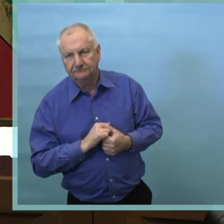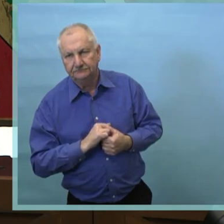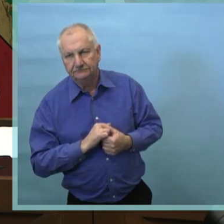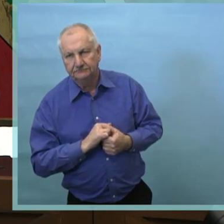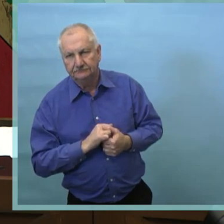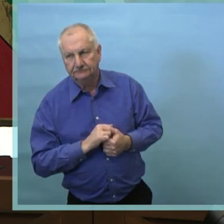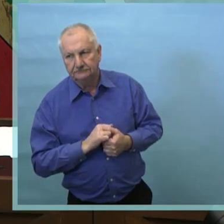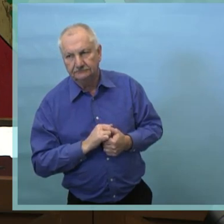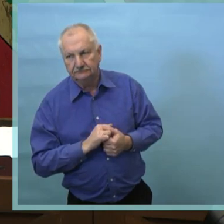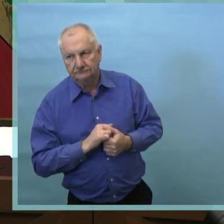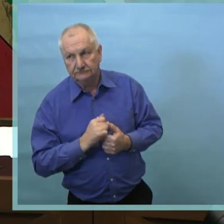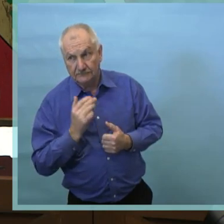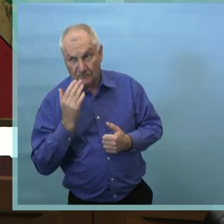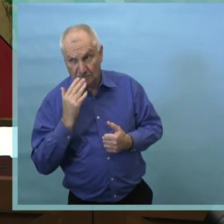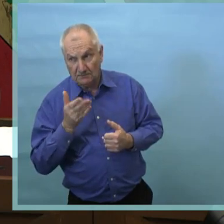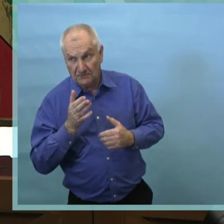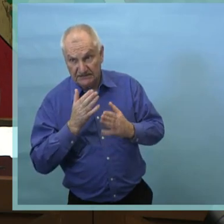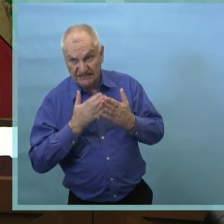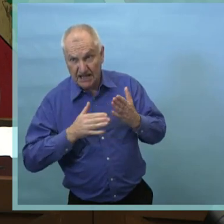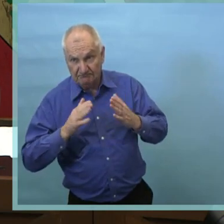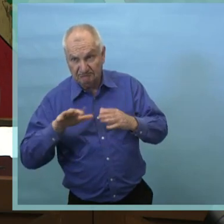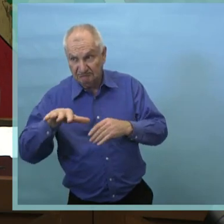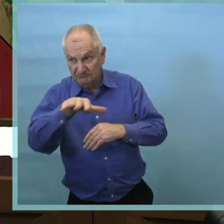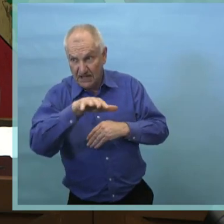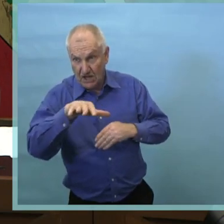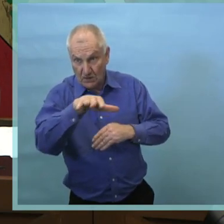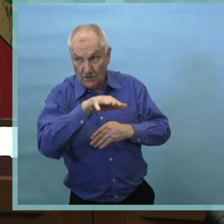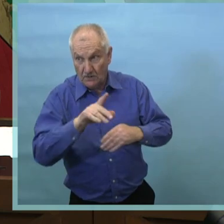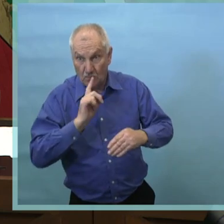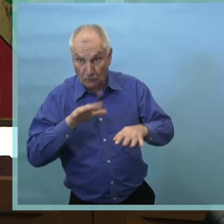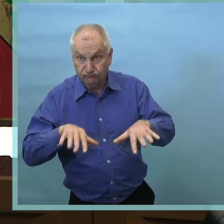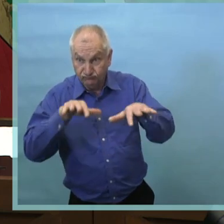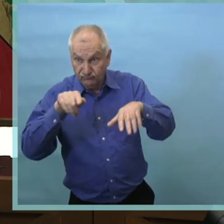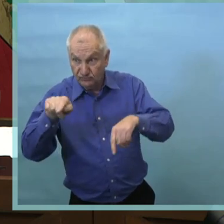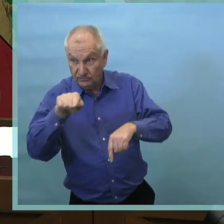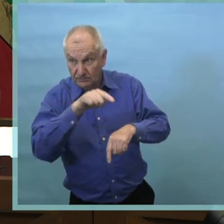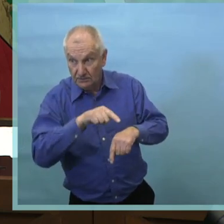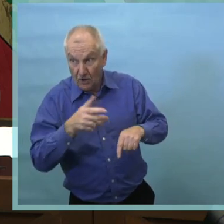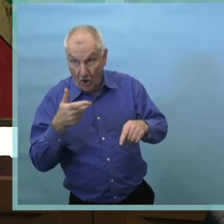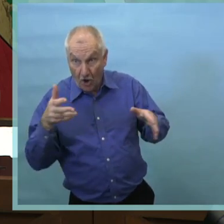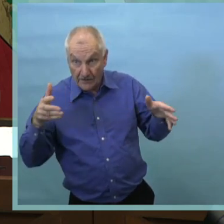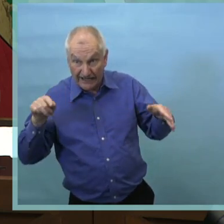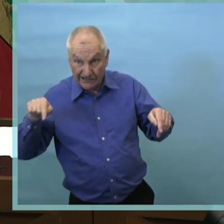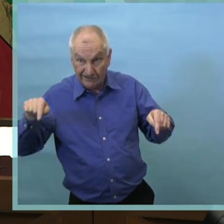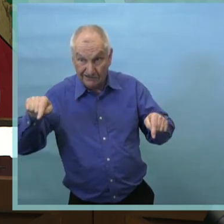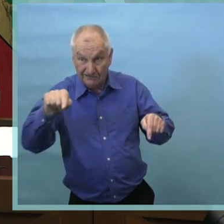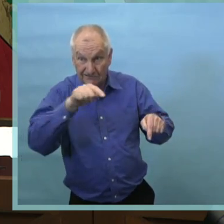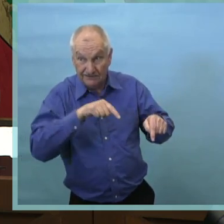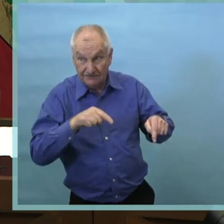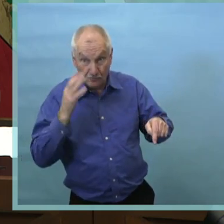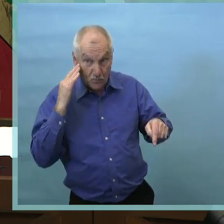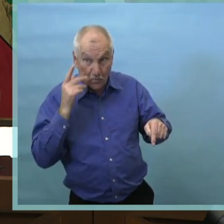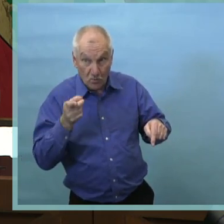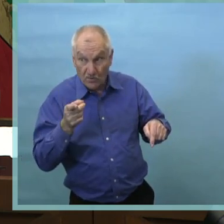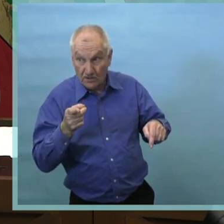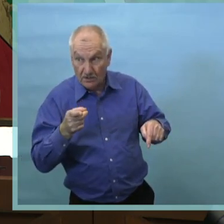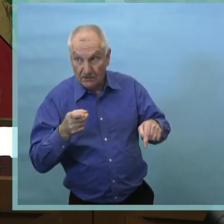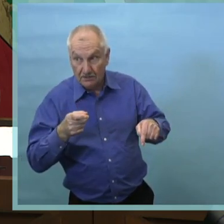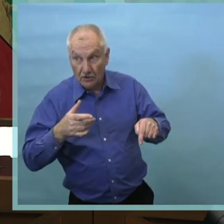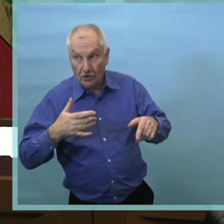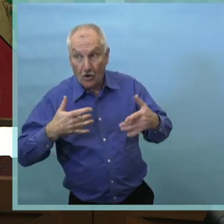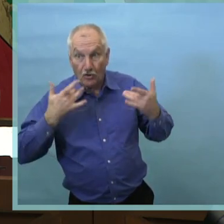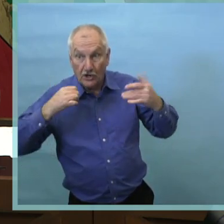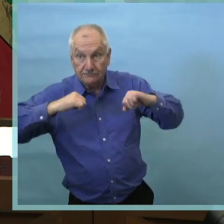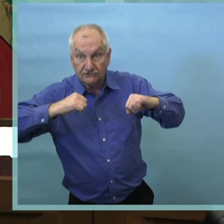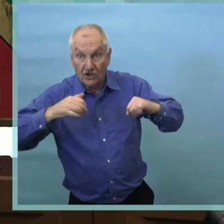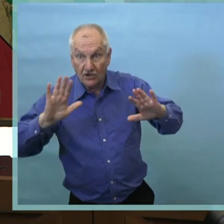been particularly hard hit. I know that in general, the predictions and the projections have been roughly what happened in